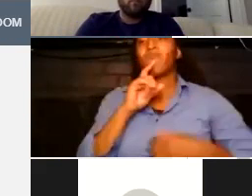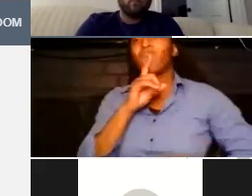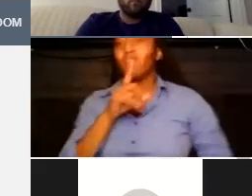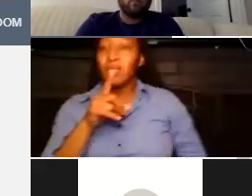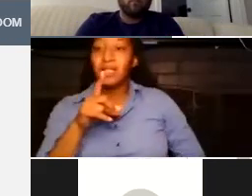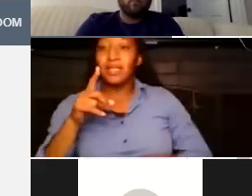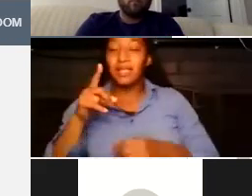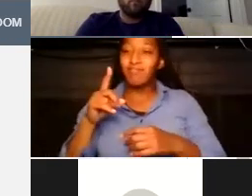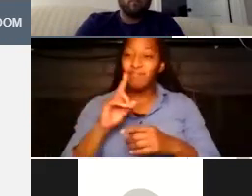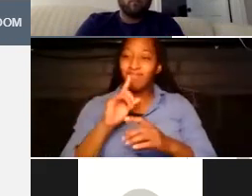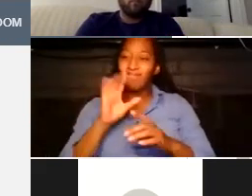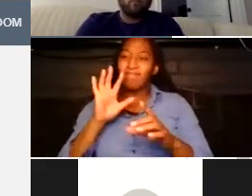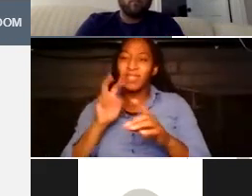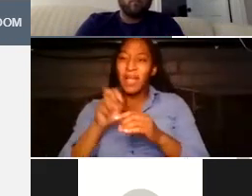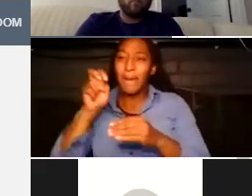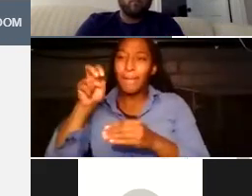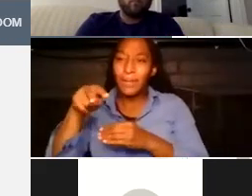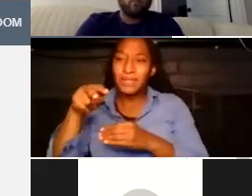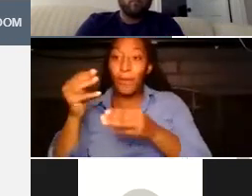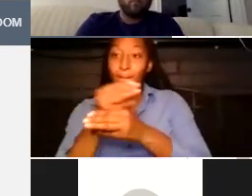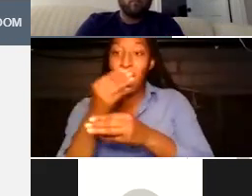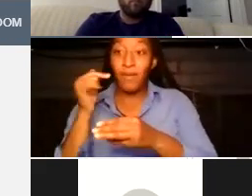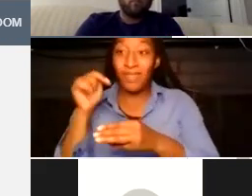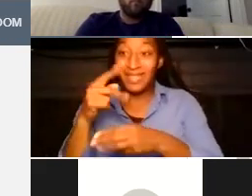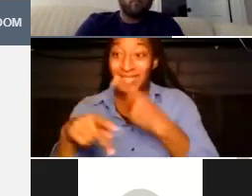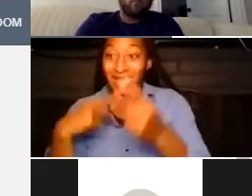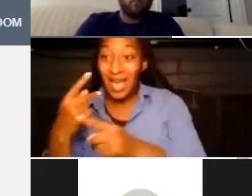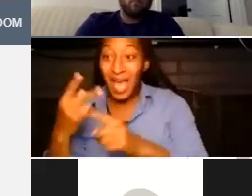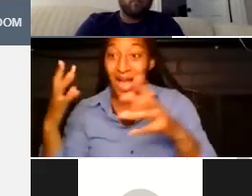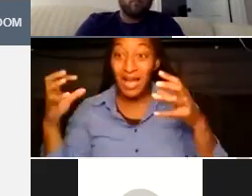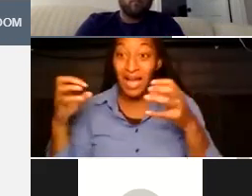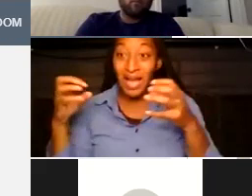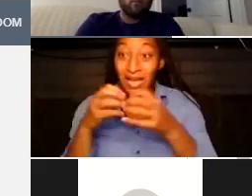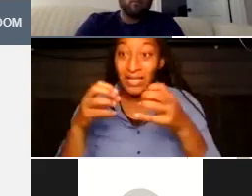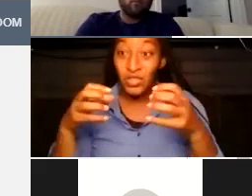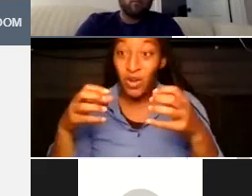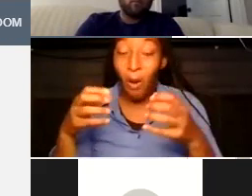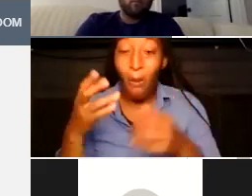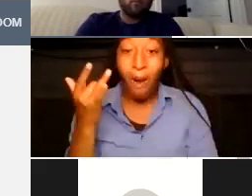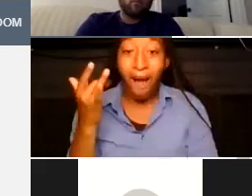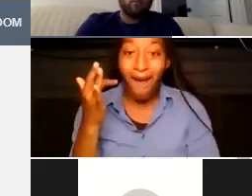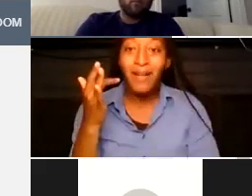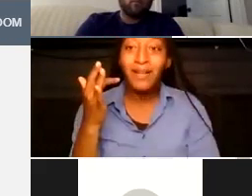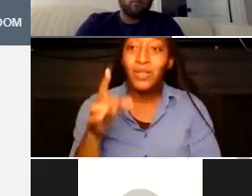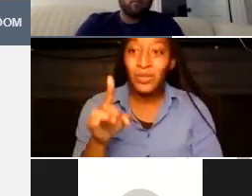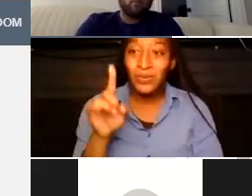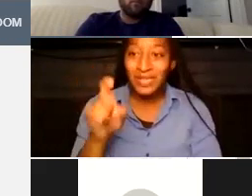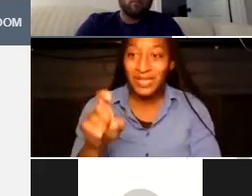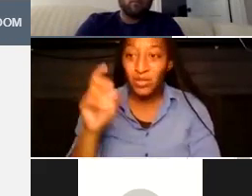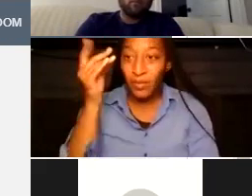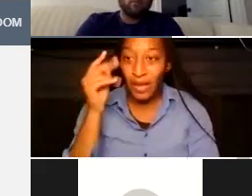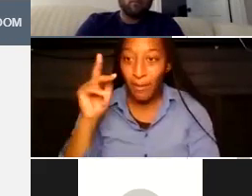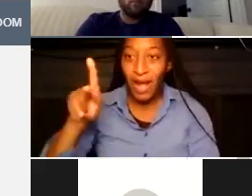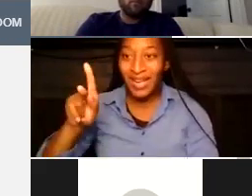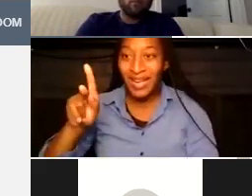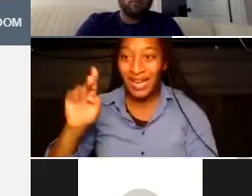bit complicated, because you also have to use the idea that kinetic energy is conserved, and